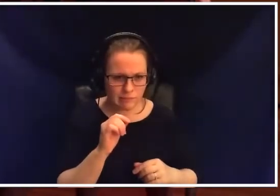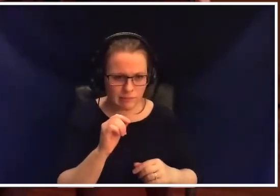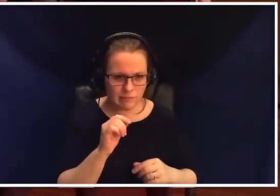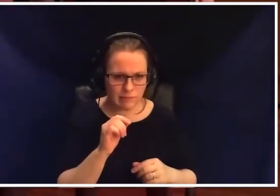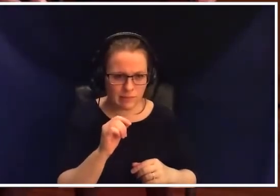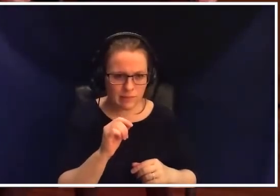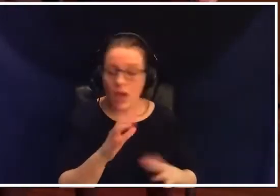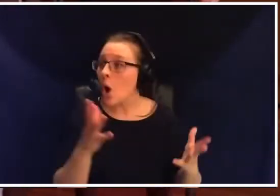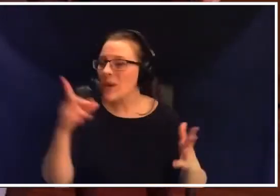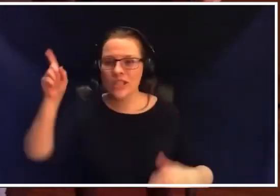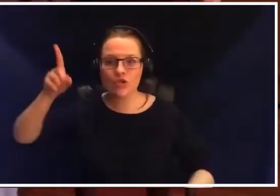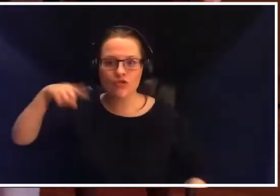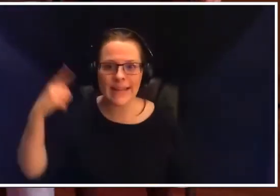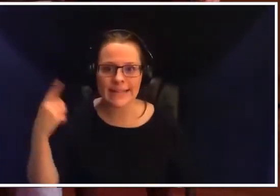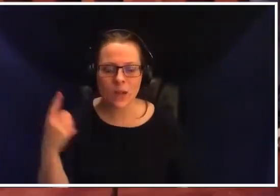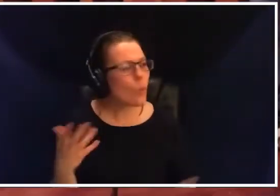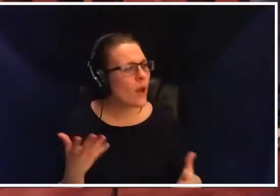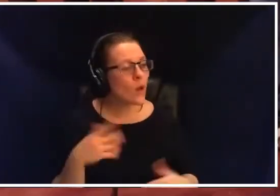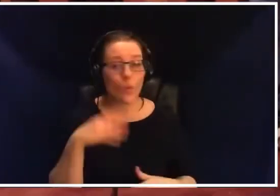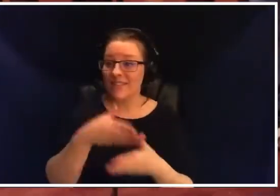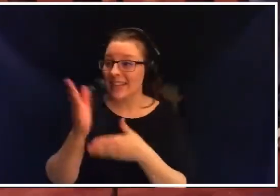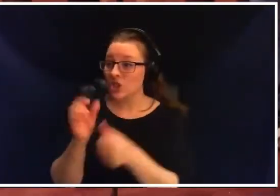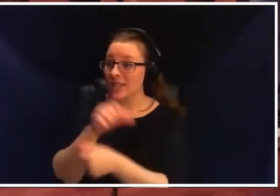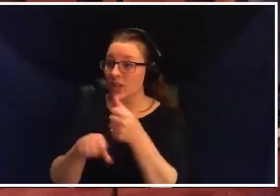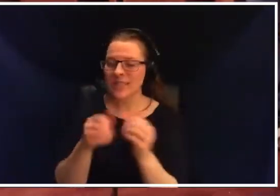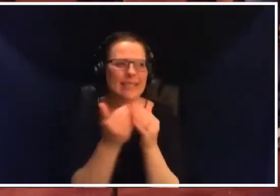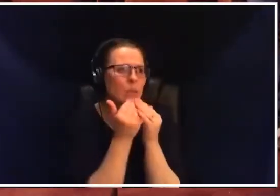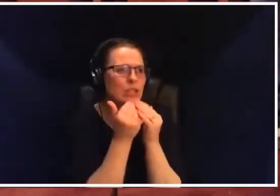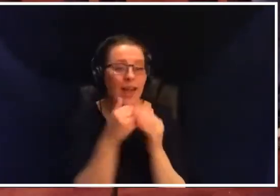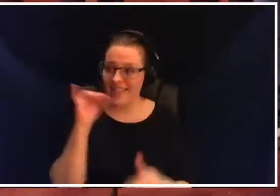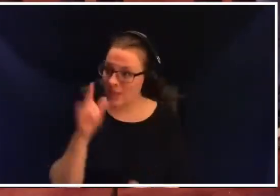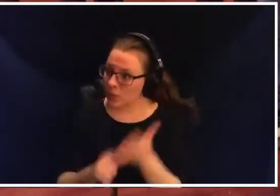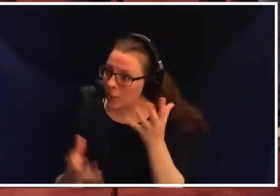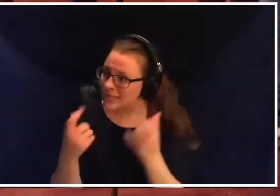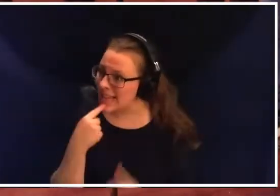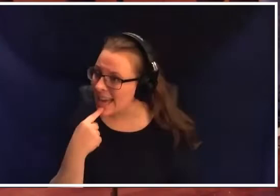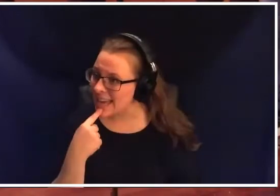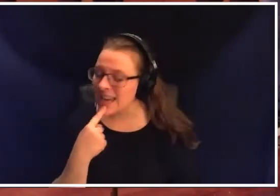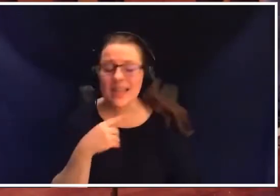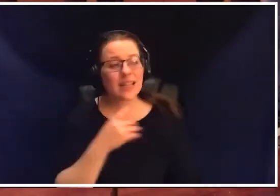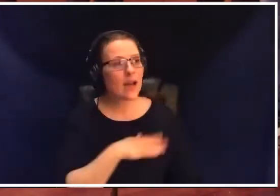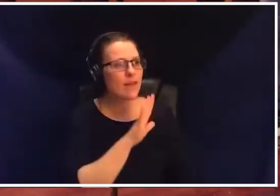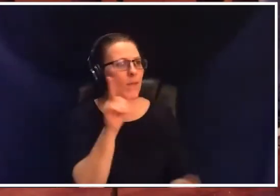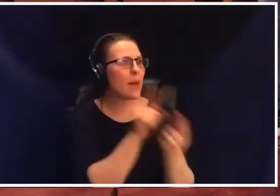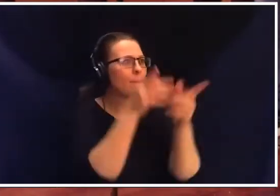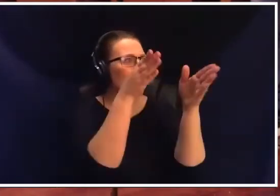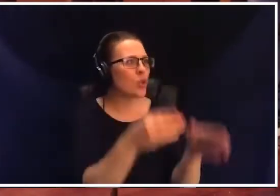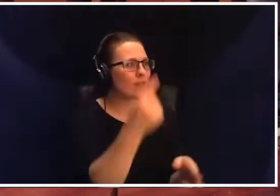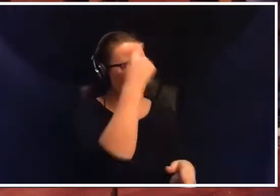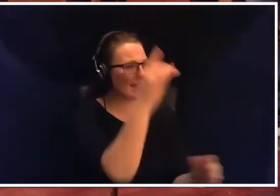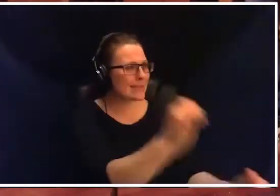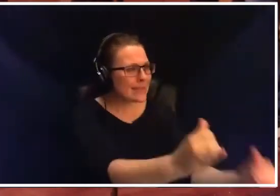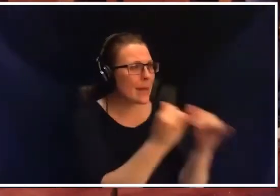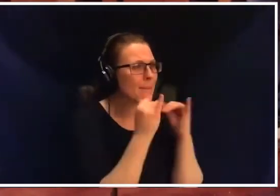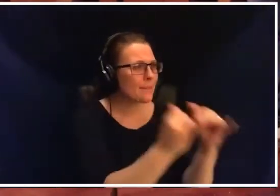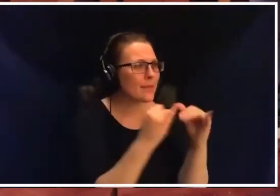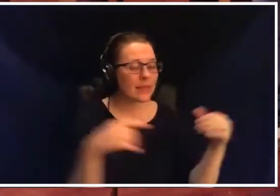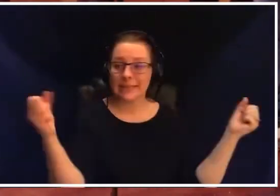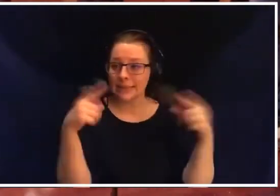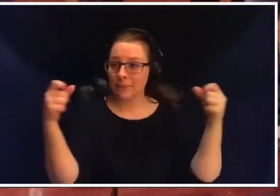I mean, it's crazy. What? We finish each other's sandwiches. That's what I was gonna say. I never met someone who thinks so much like